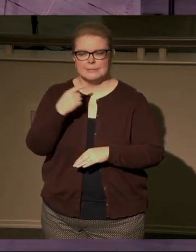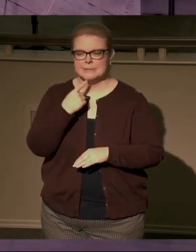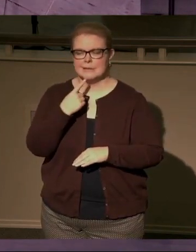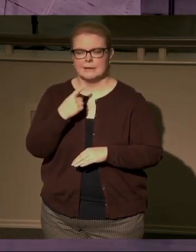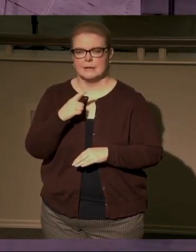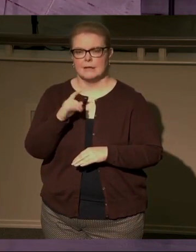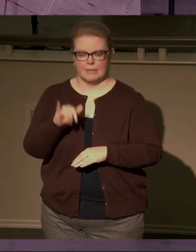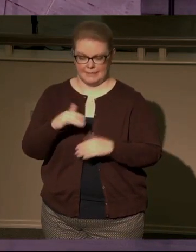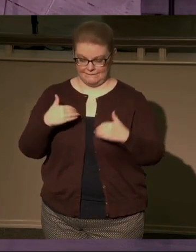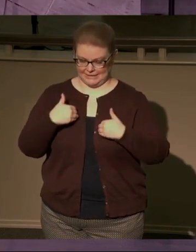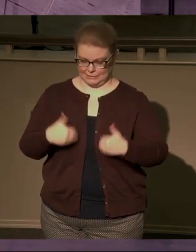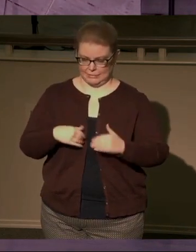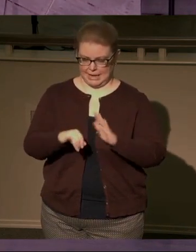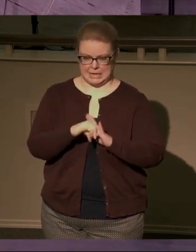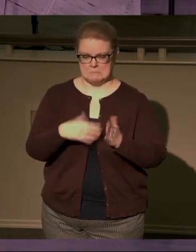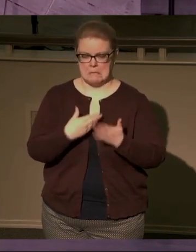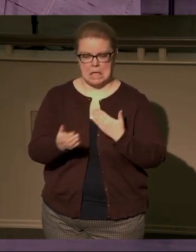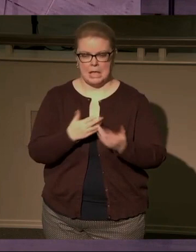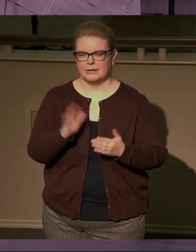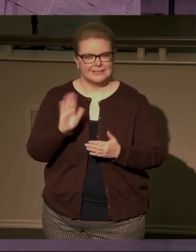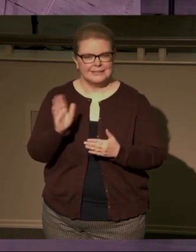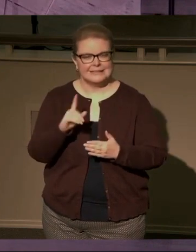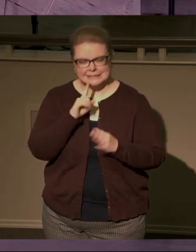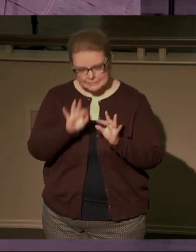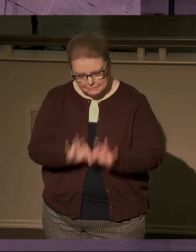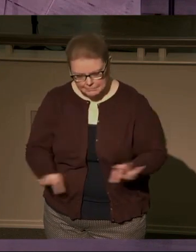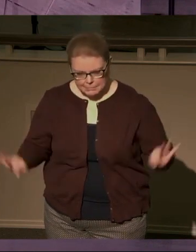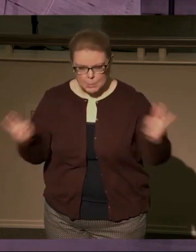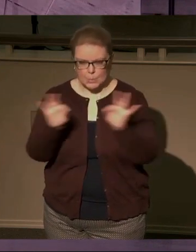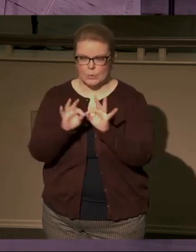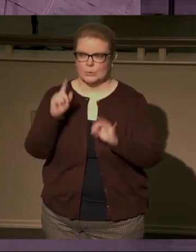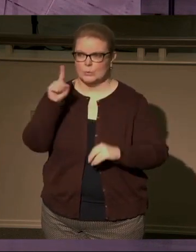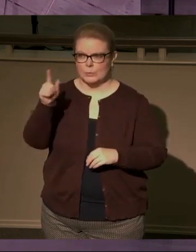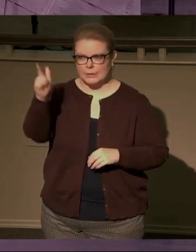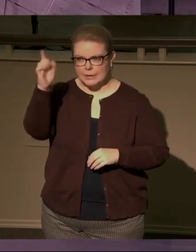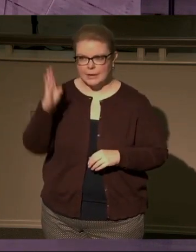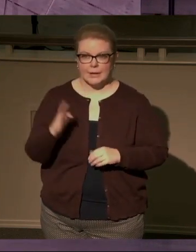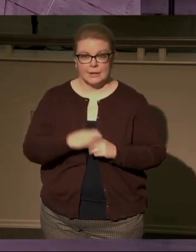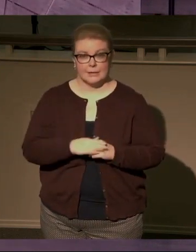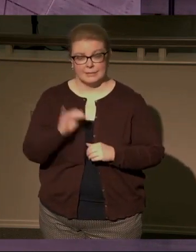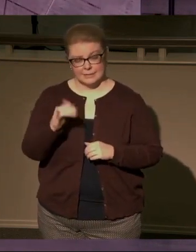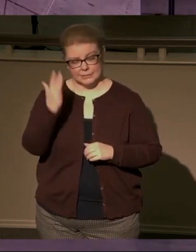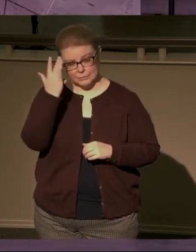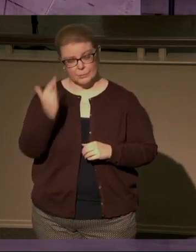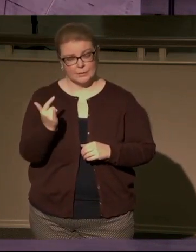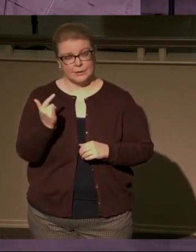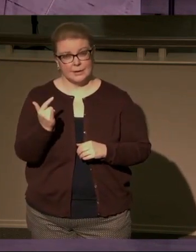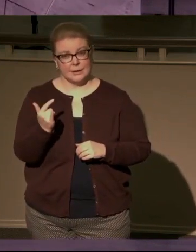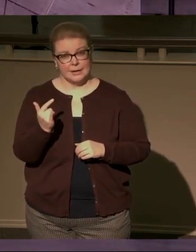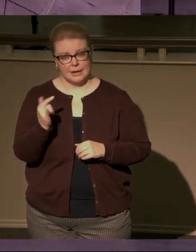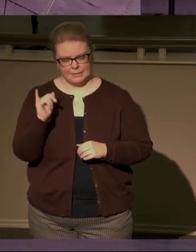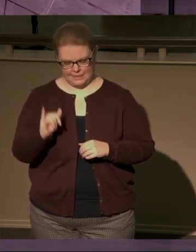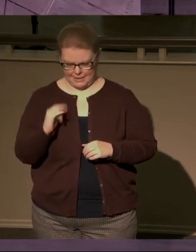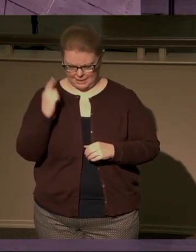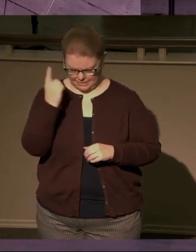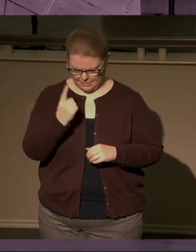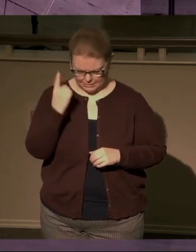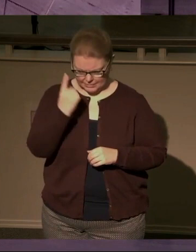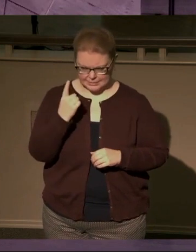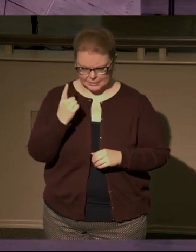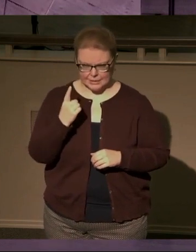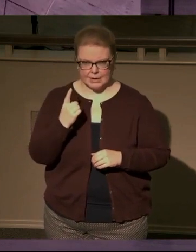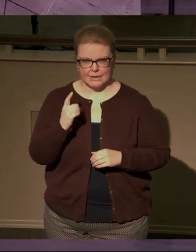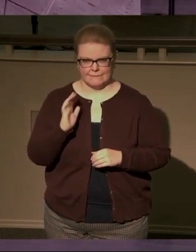doesn't matter. It matters very much to God. And that's why this questioning phase in